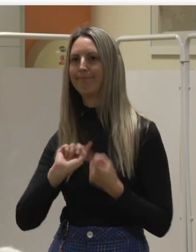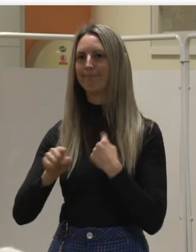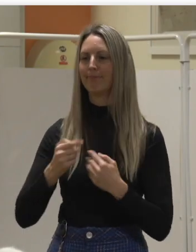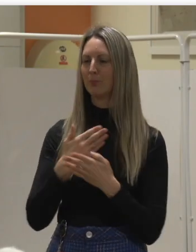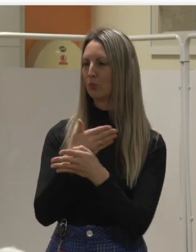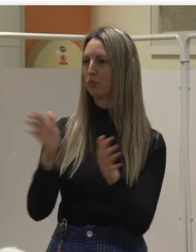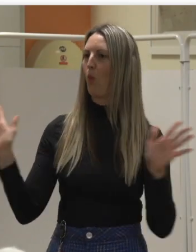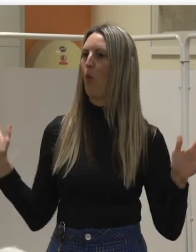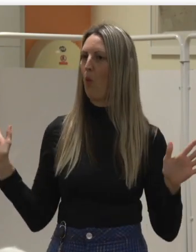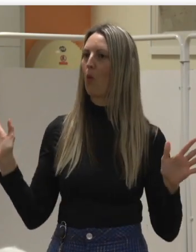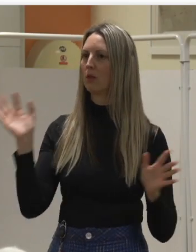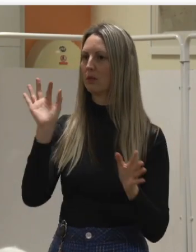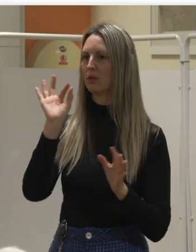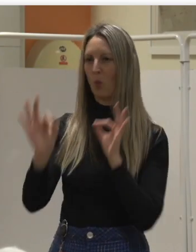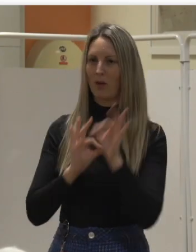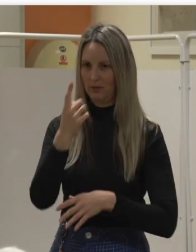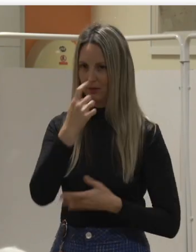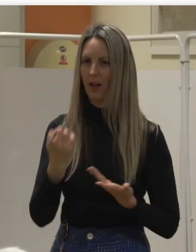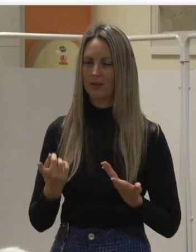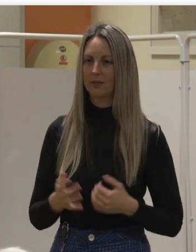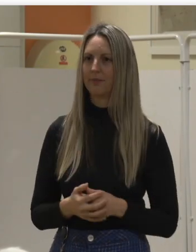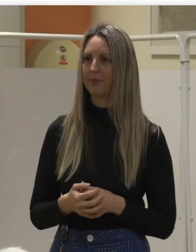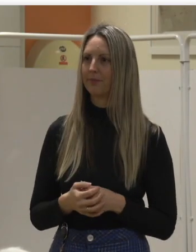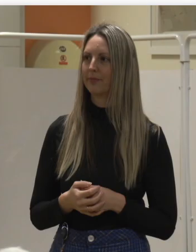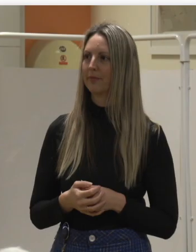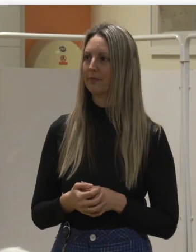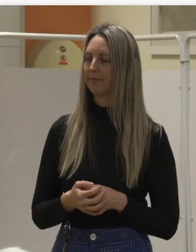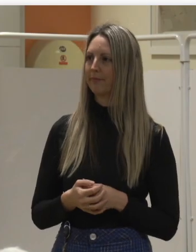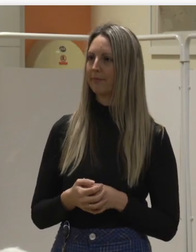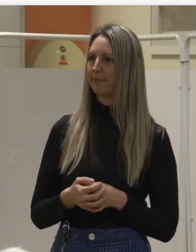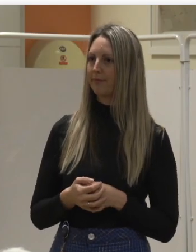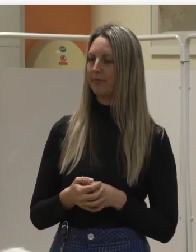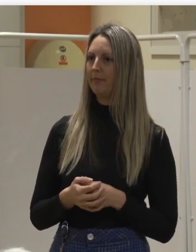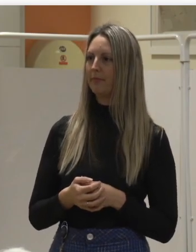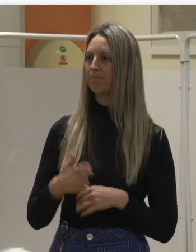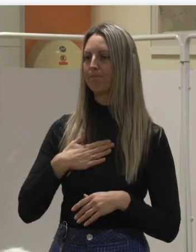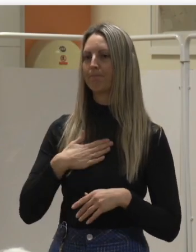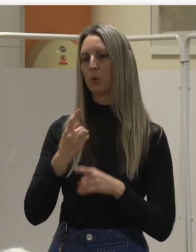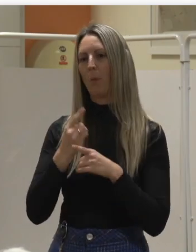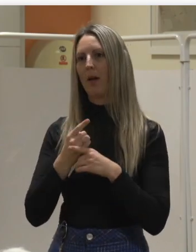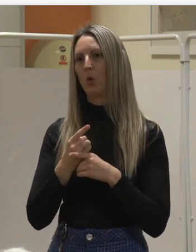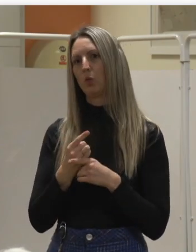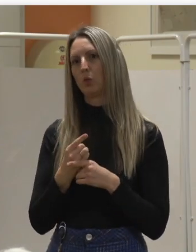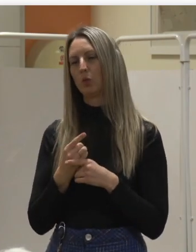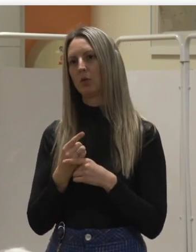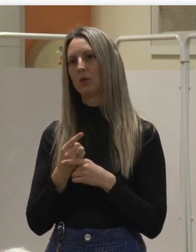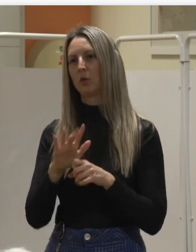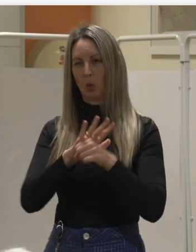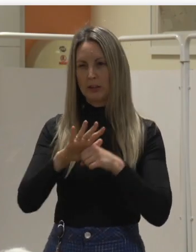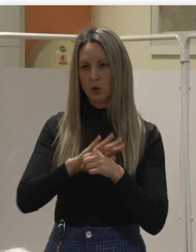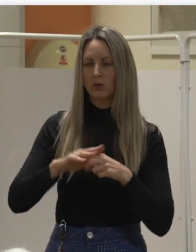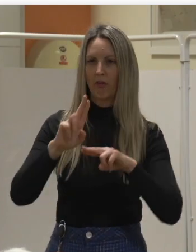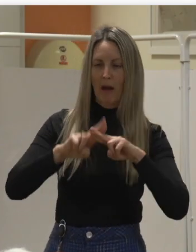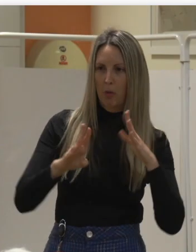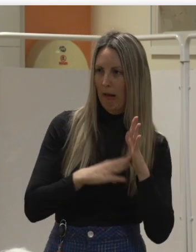approach and what I understand about these conditions. And you may get some benefit how you